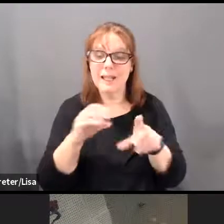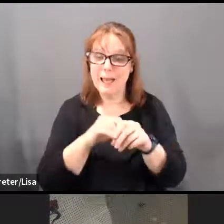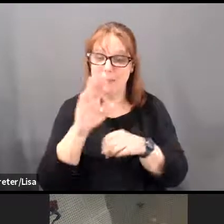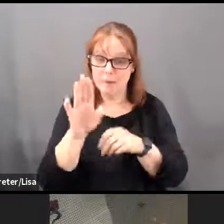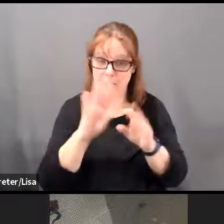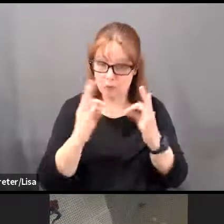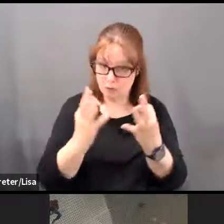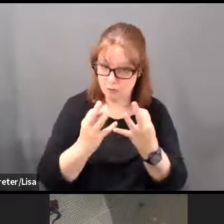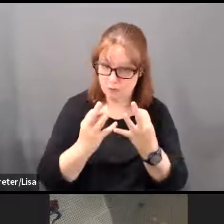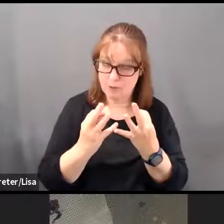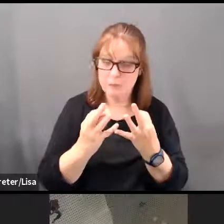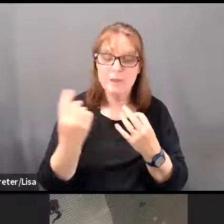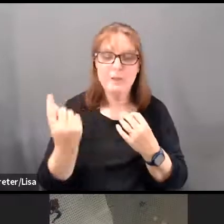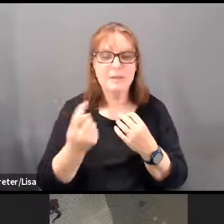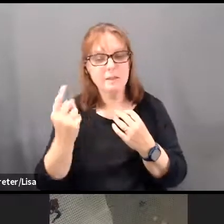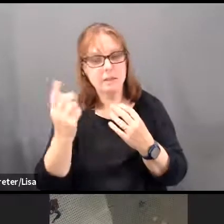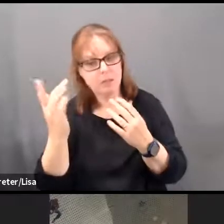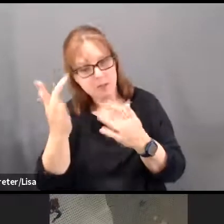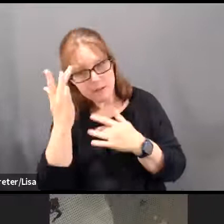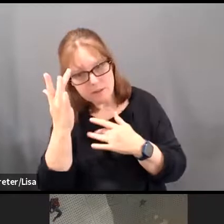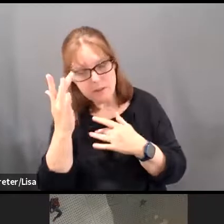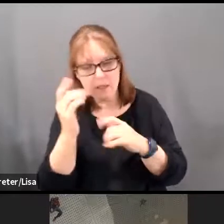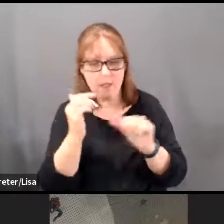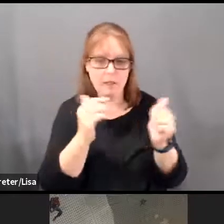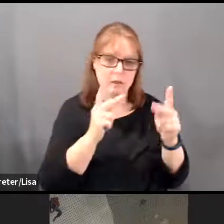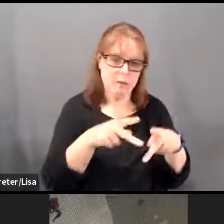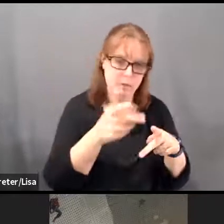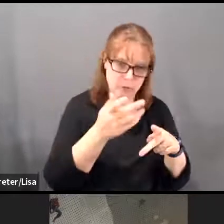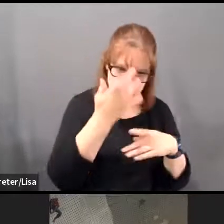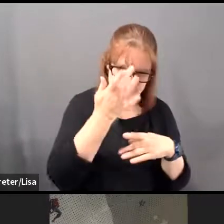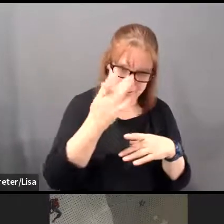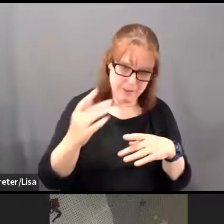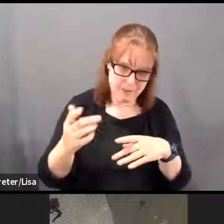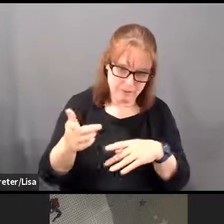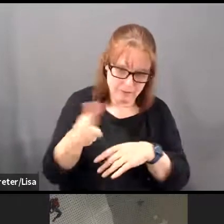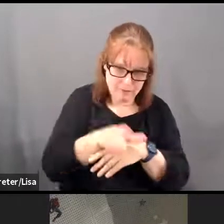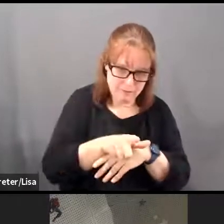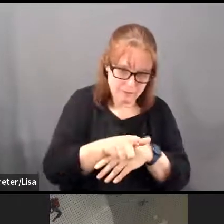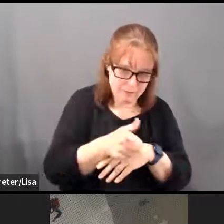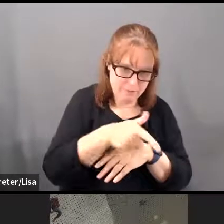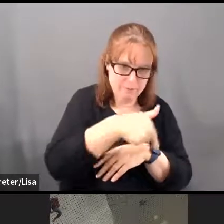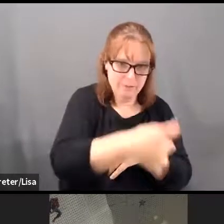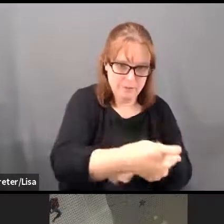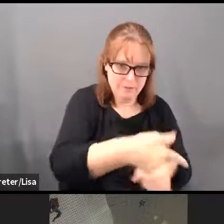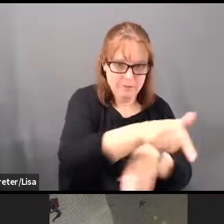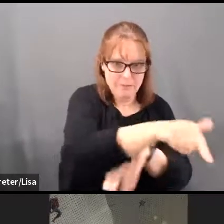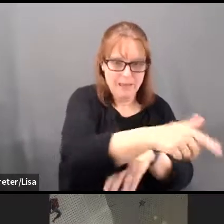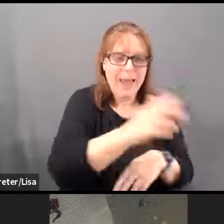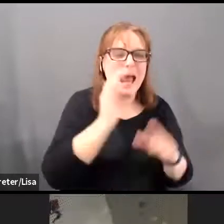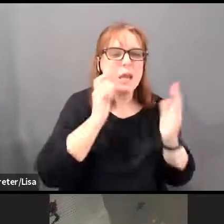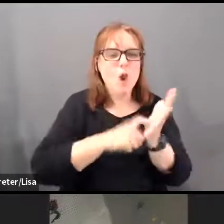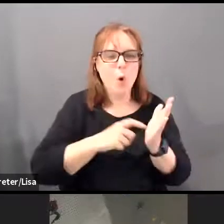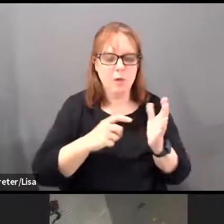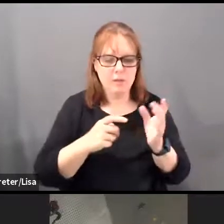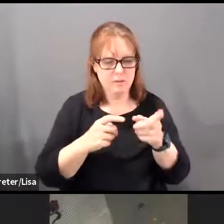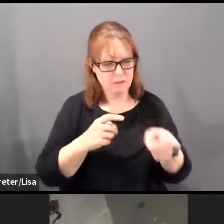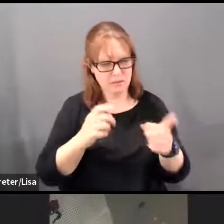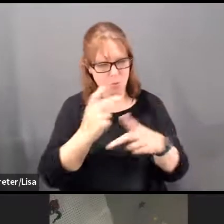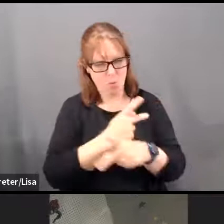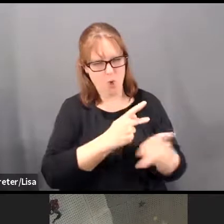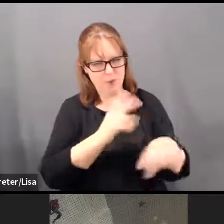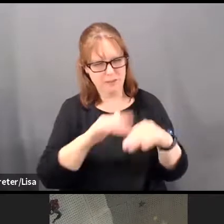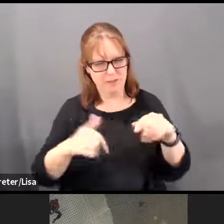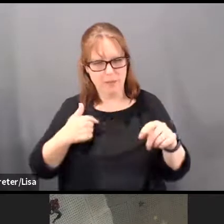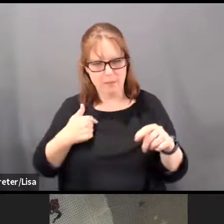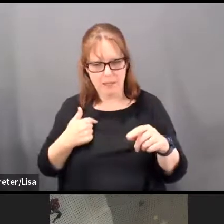sick. One of the other kids gets sick. Someone gets sick. And then it just seemed like, somebody had a much harder time with it than the other two did. Well, how is that possible, right? We all got the